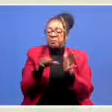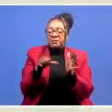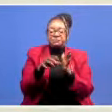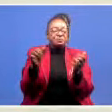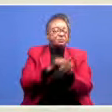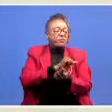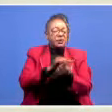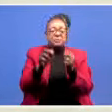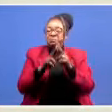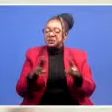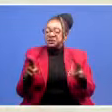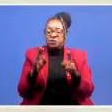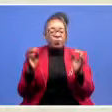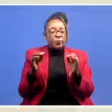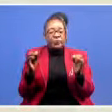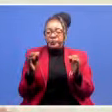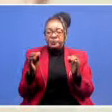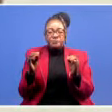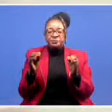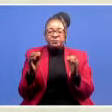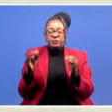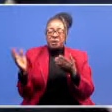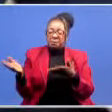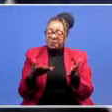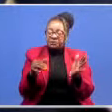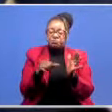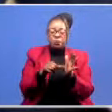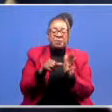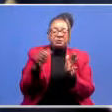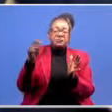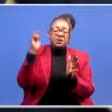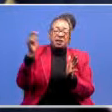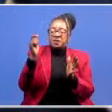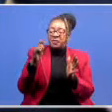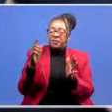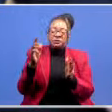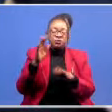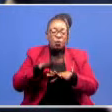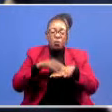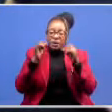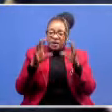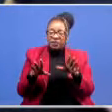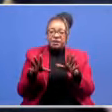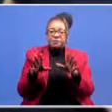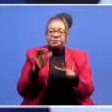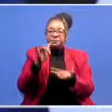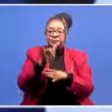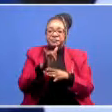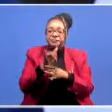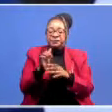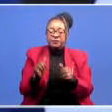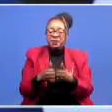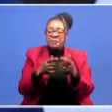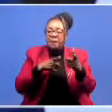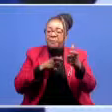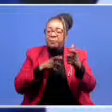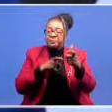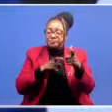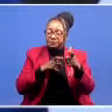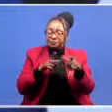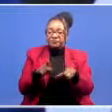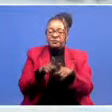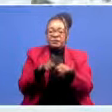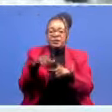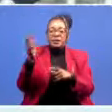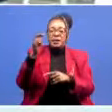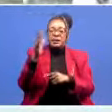nchi. Hakuna haja ulete fujo Kenya. The president has come under the fire in the recent past weeks as Kenyans took